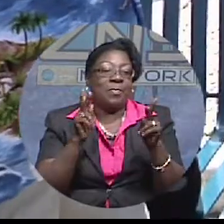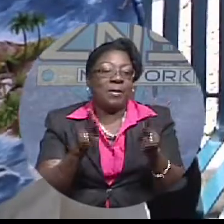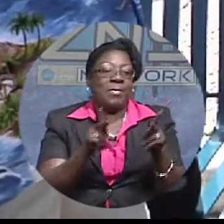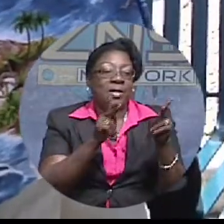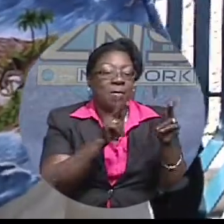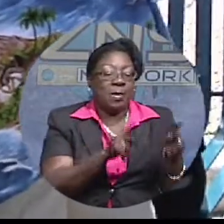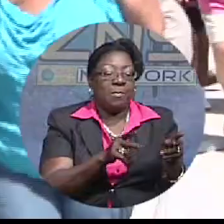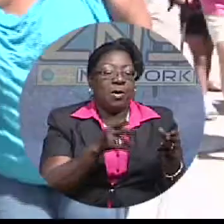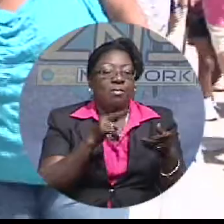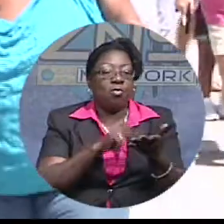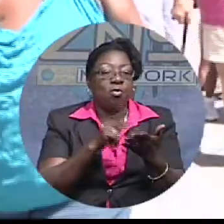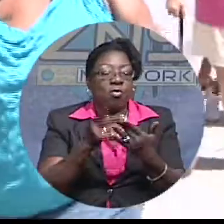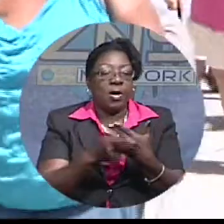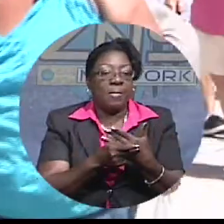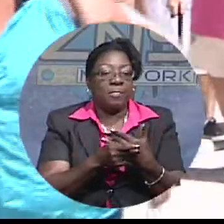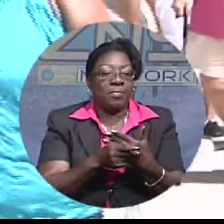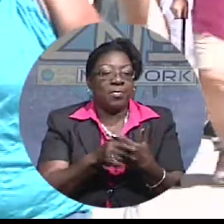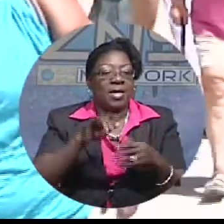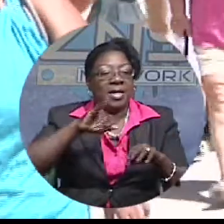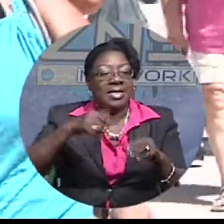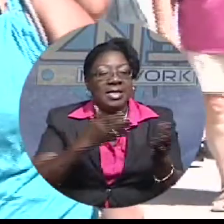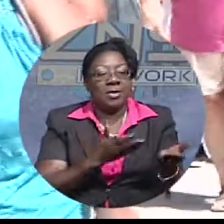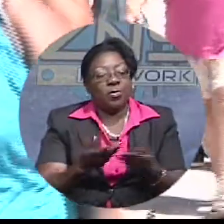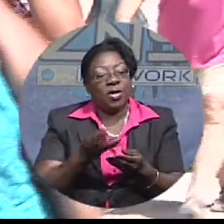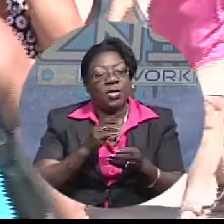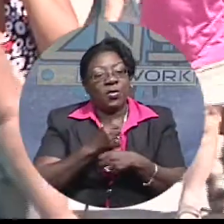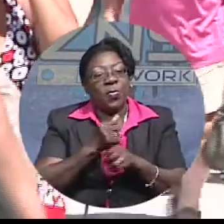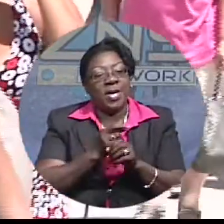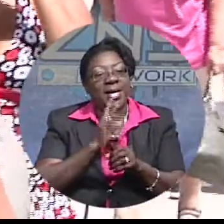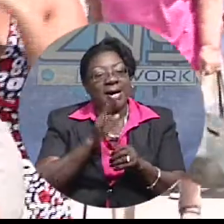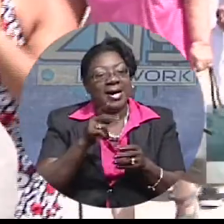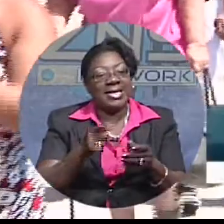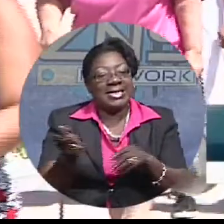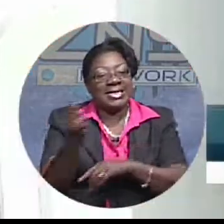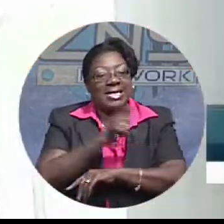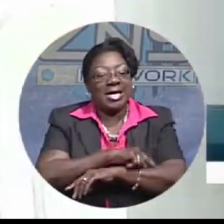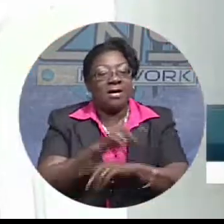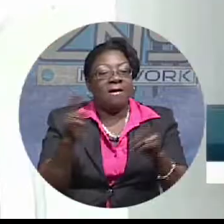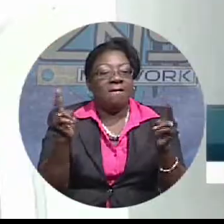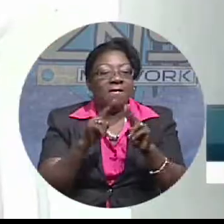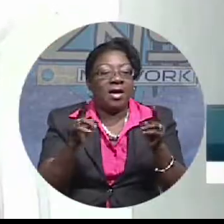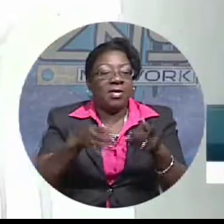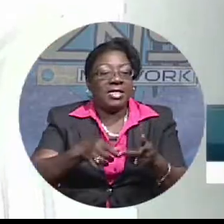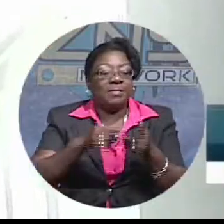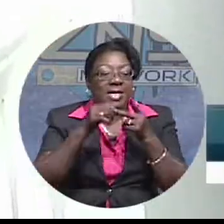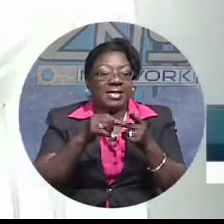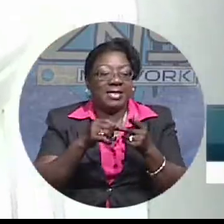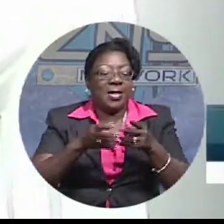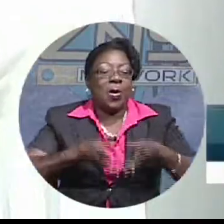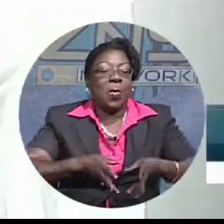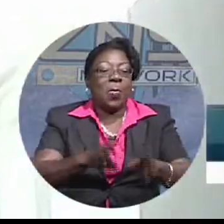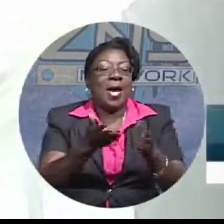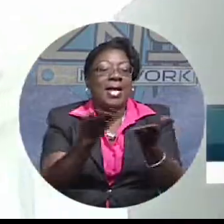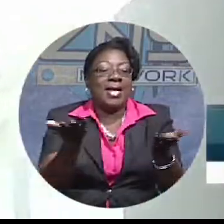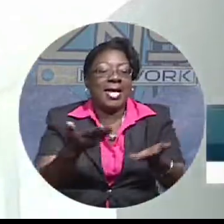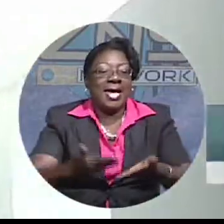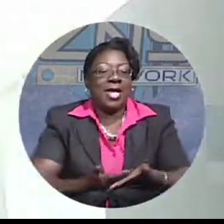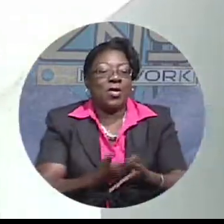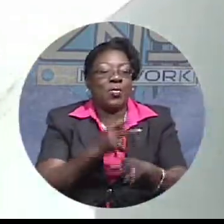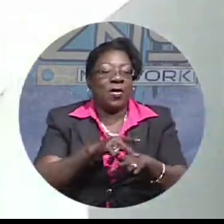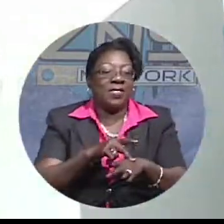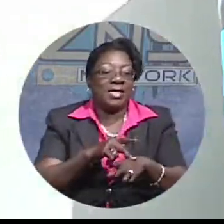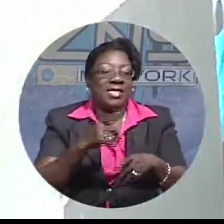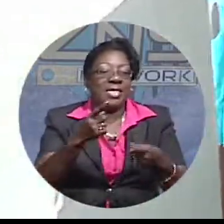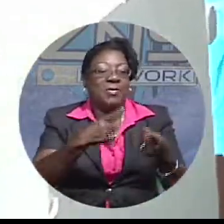Laverne Wildgoose. I just want to make her day very special and memorable. While here in New Providence, Cindy will be treated to